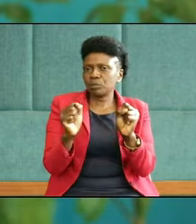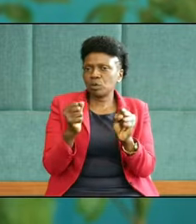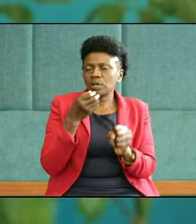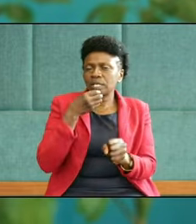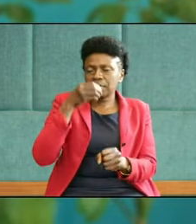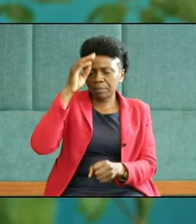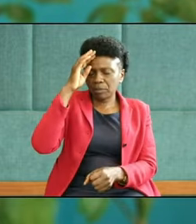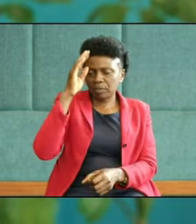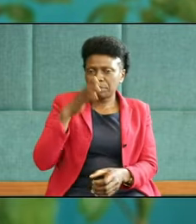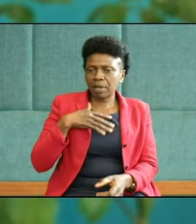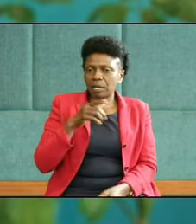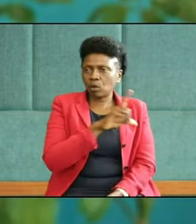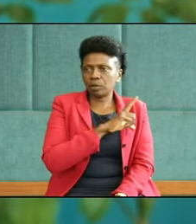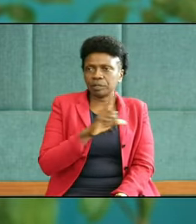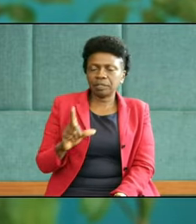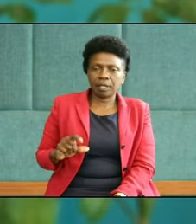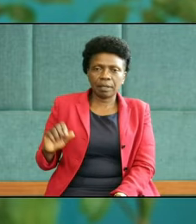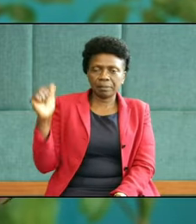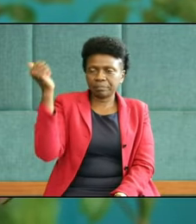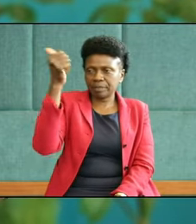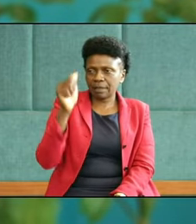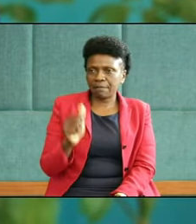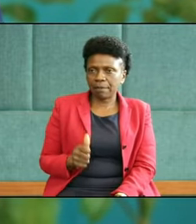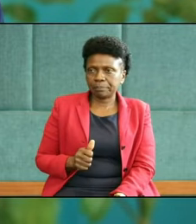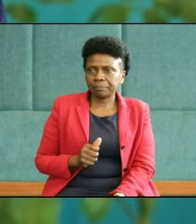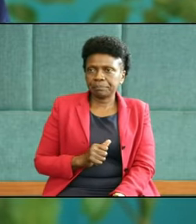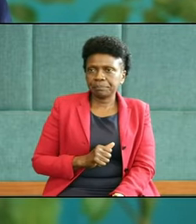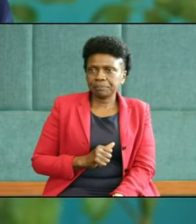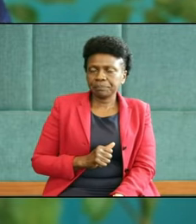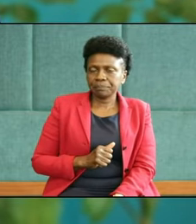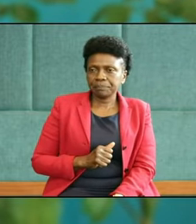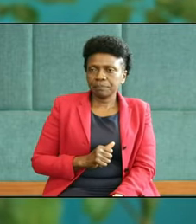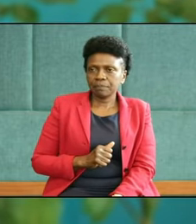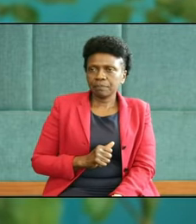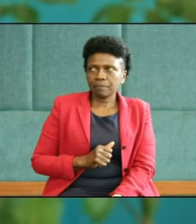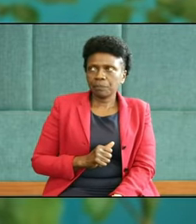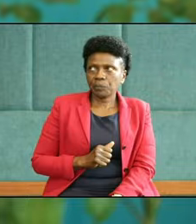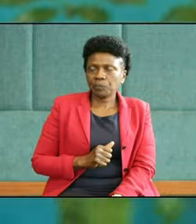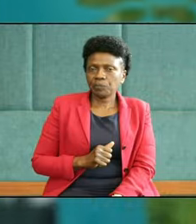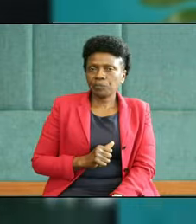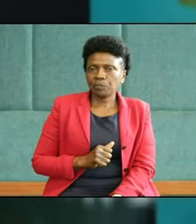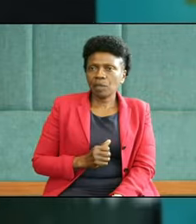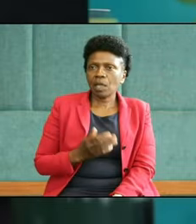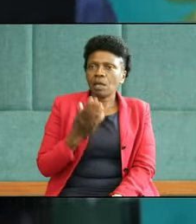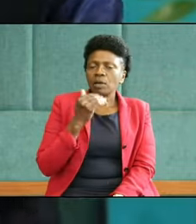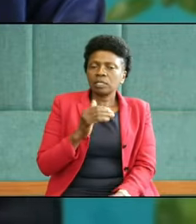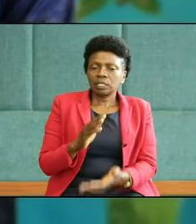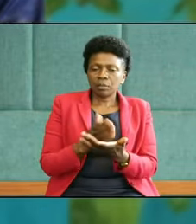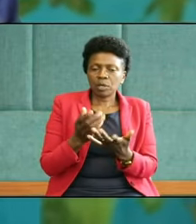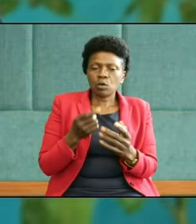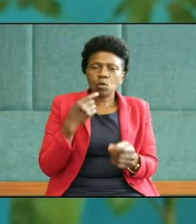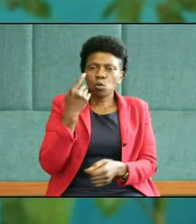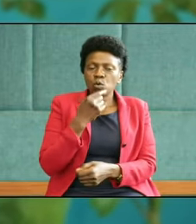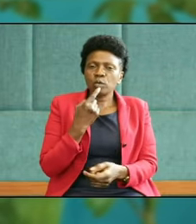disappoint my Lord. I cannot disappoint my Lord. I hope somebody will say an amen.